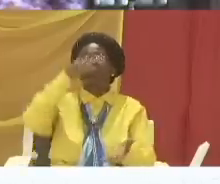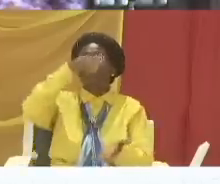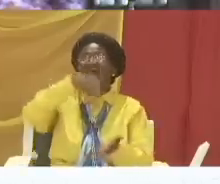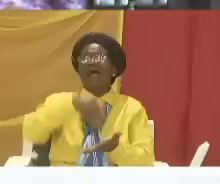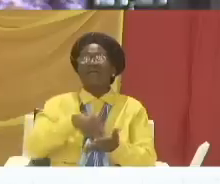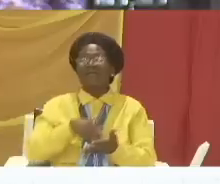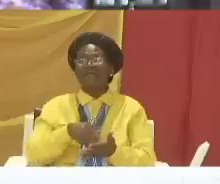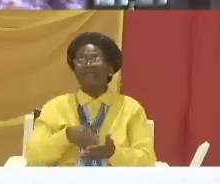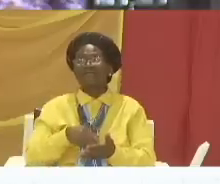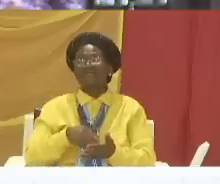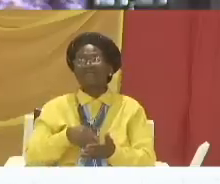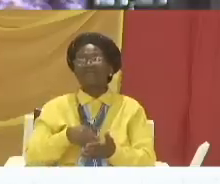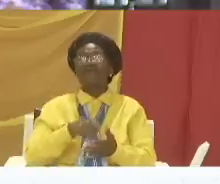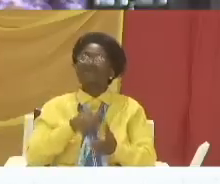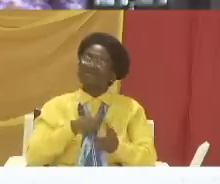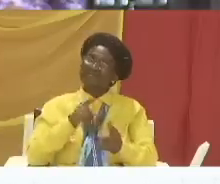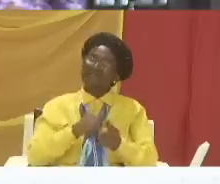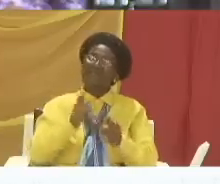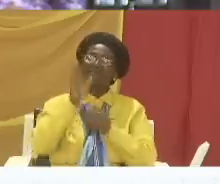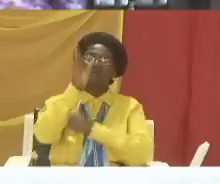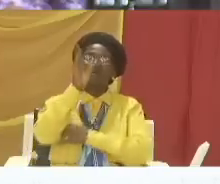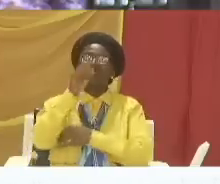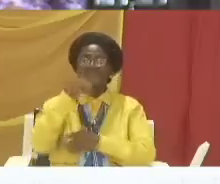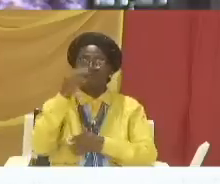And then God said, okay.